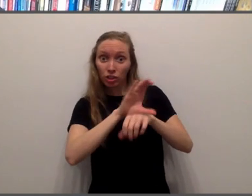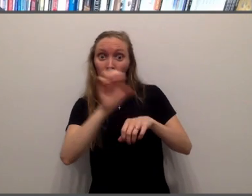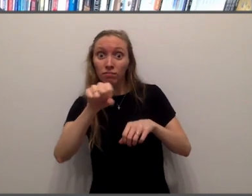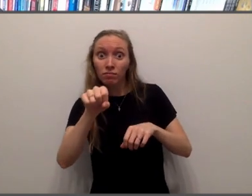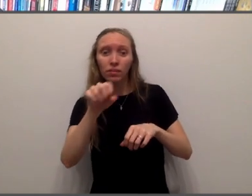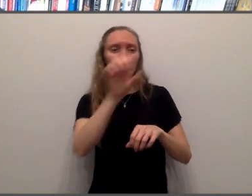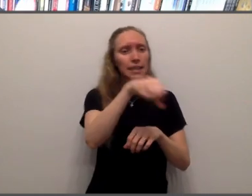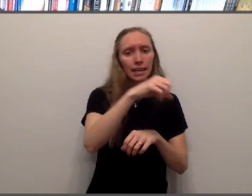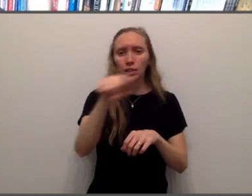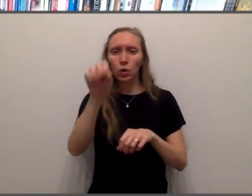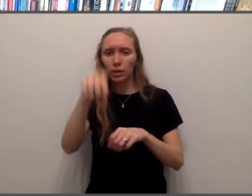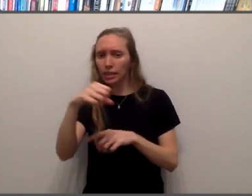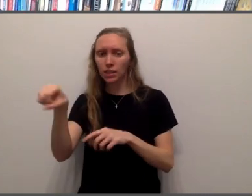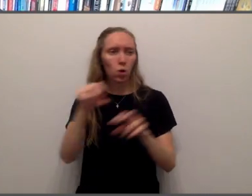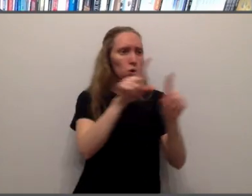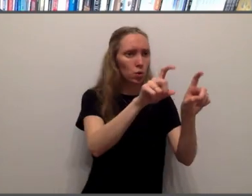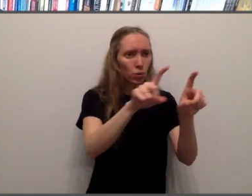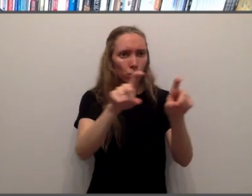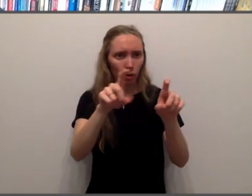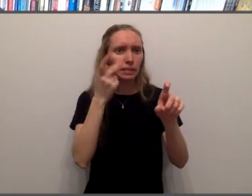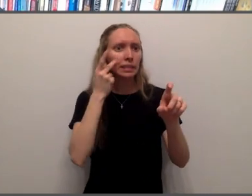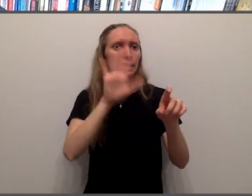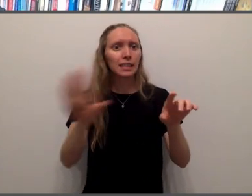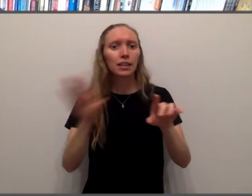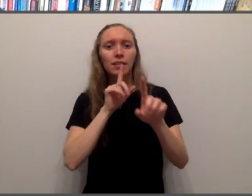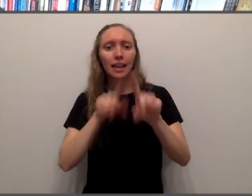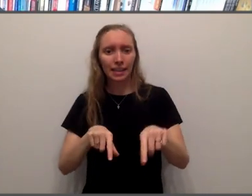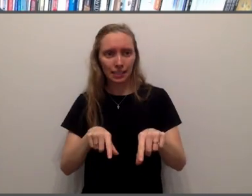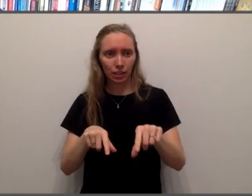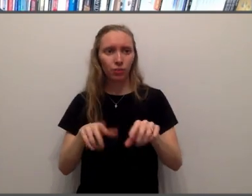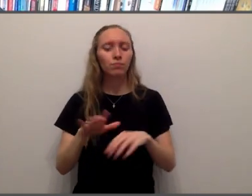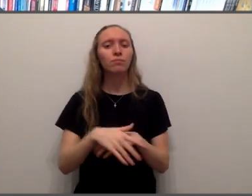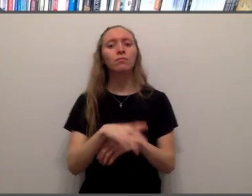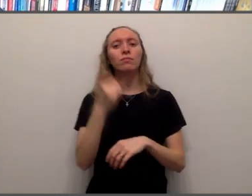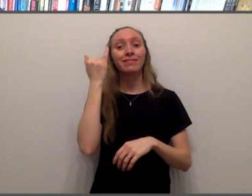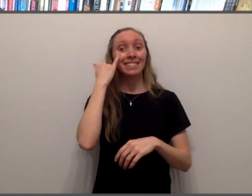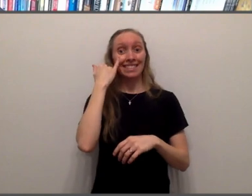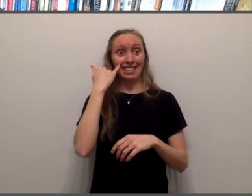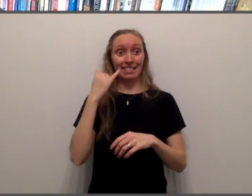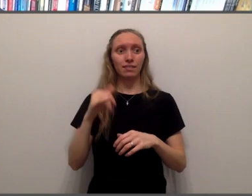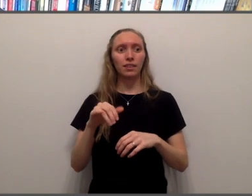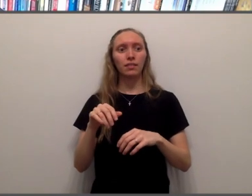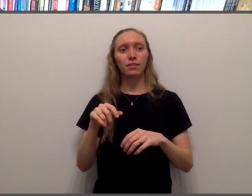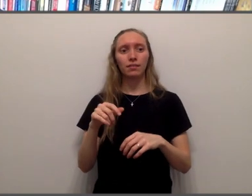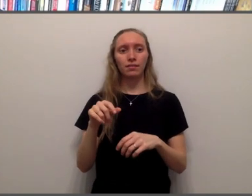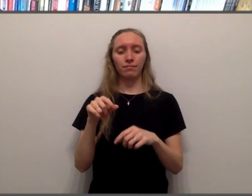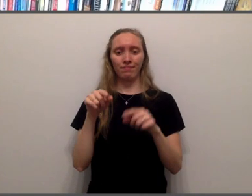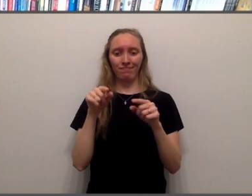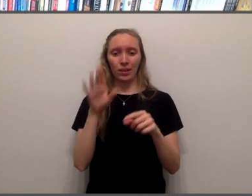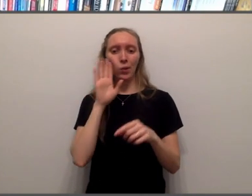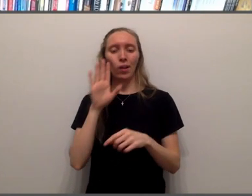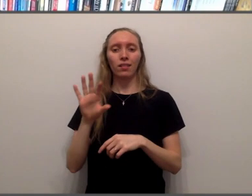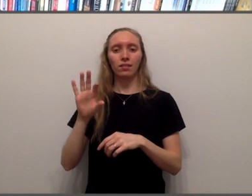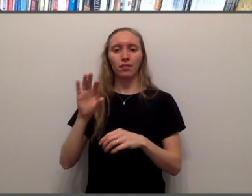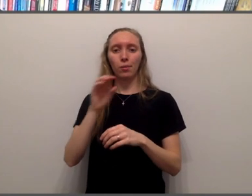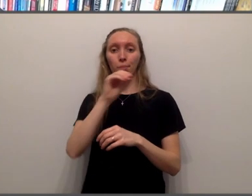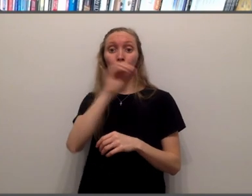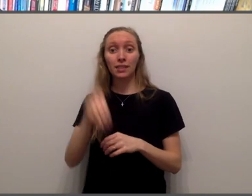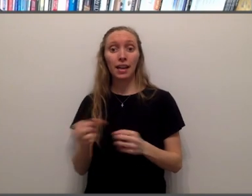this is the percent of increase for not attending church. That there's a 19%